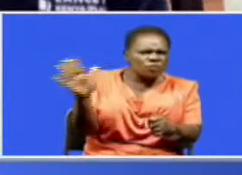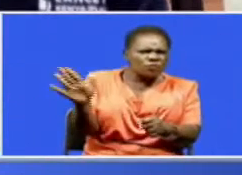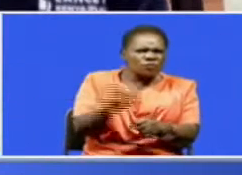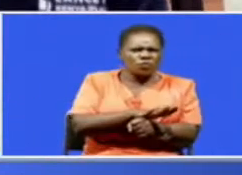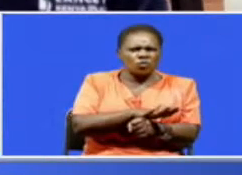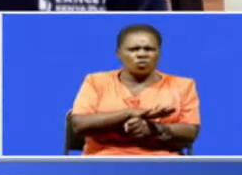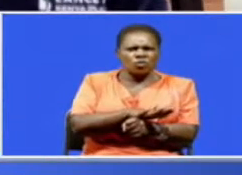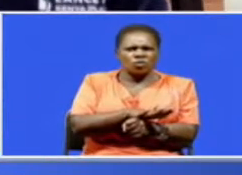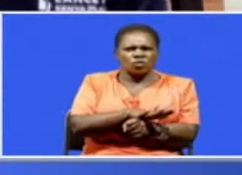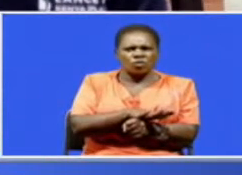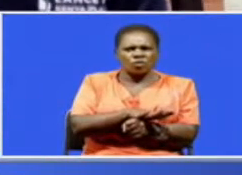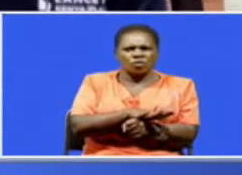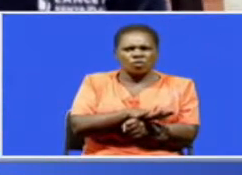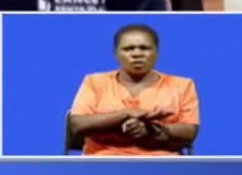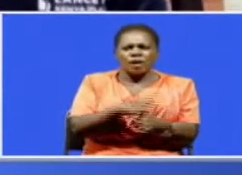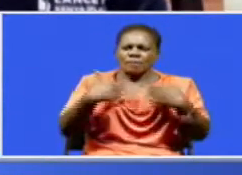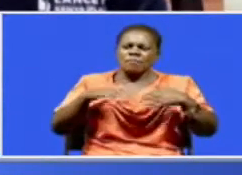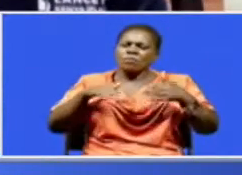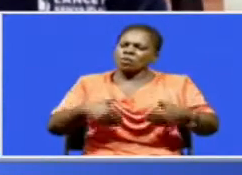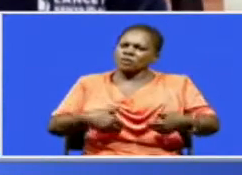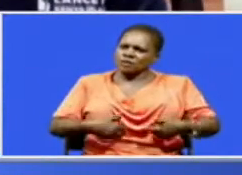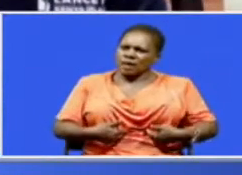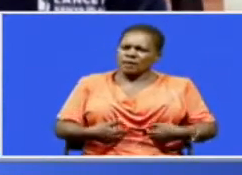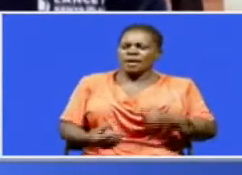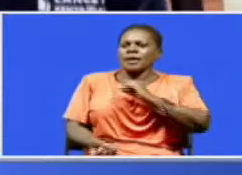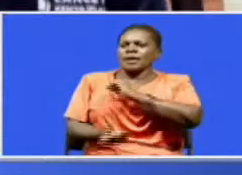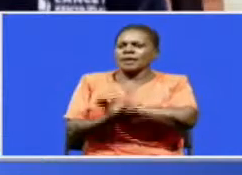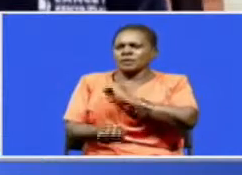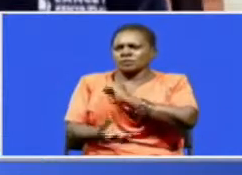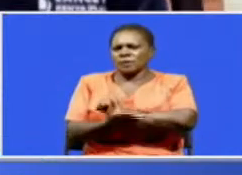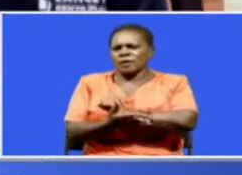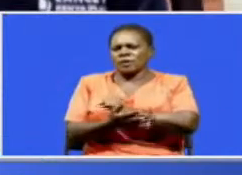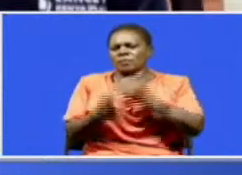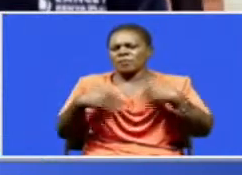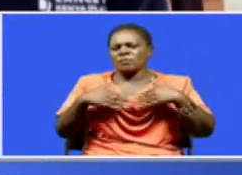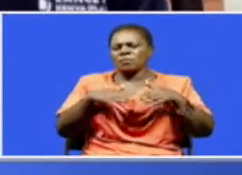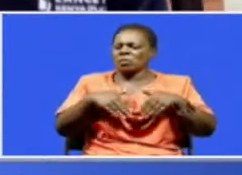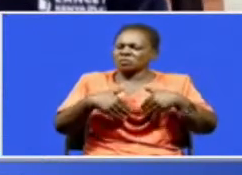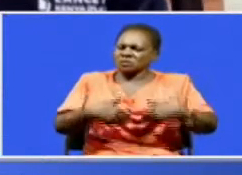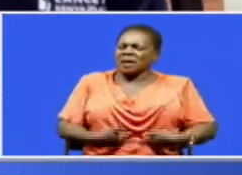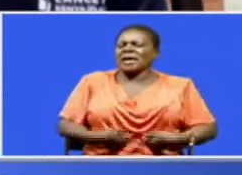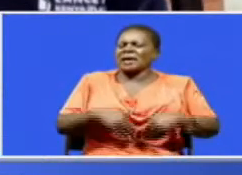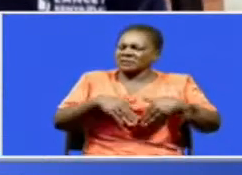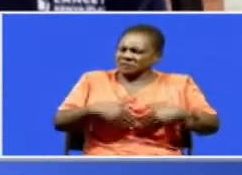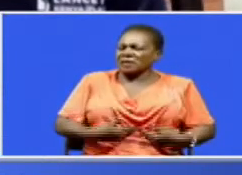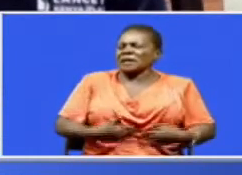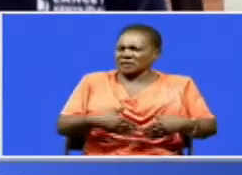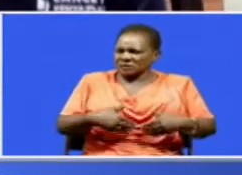lot of fatigue surrounding this, and perhaps it explains the laxity when it comes to some of the measures.